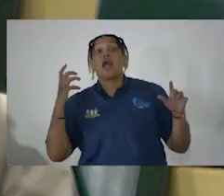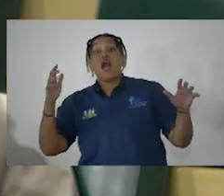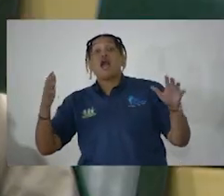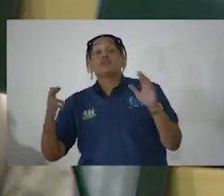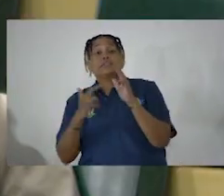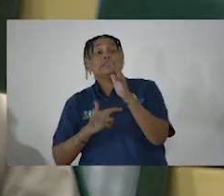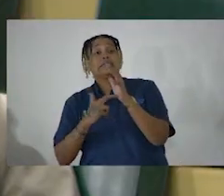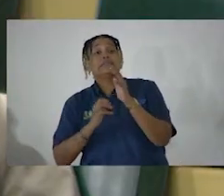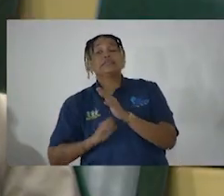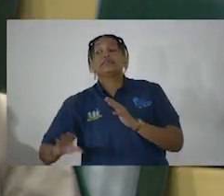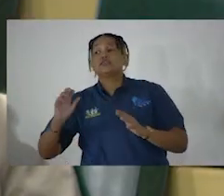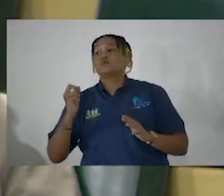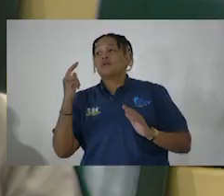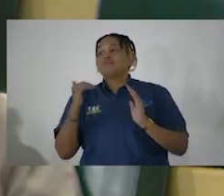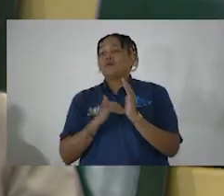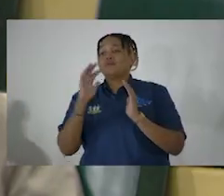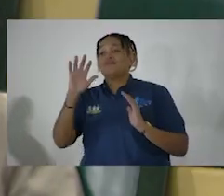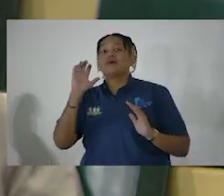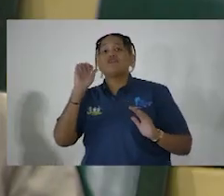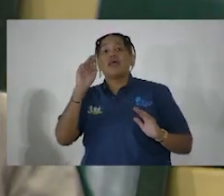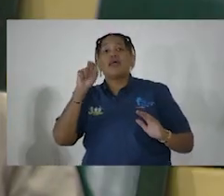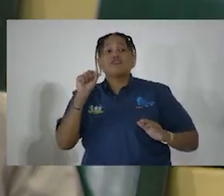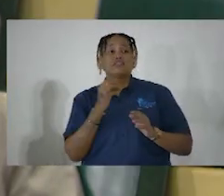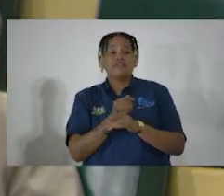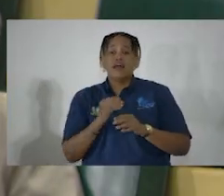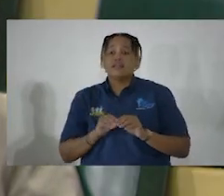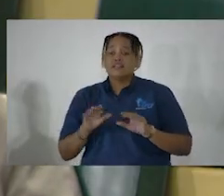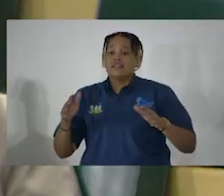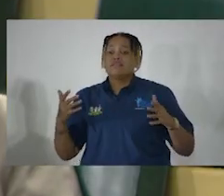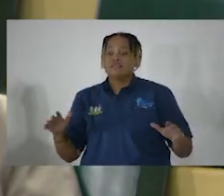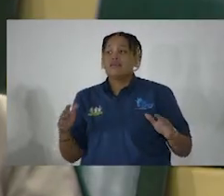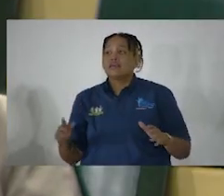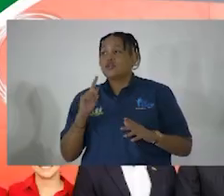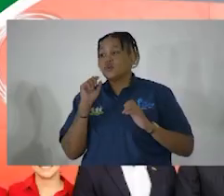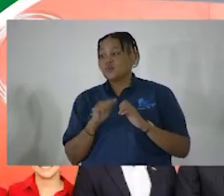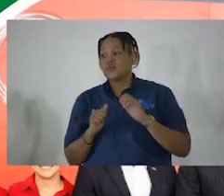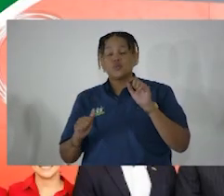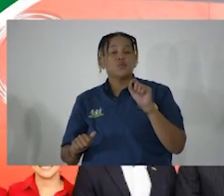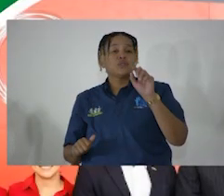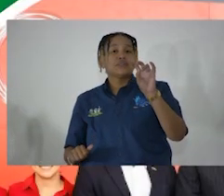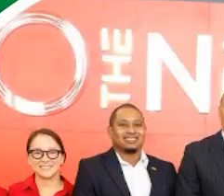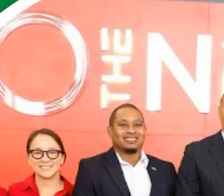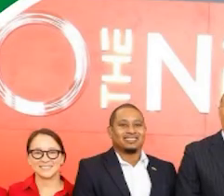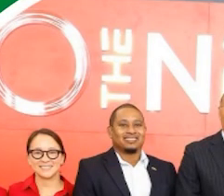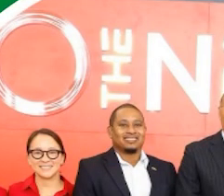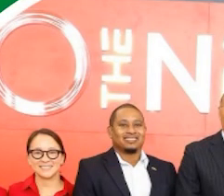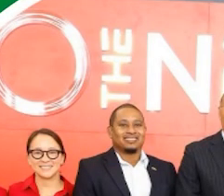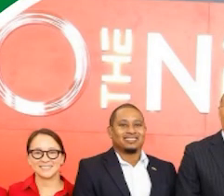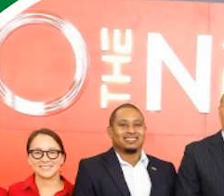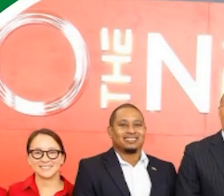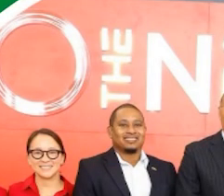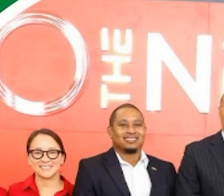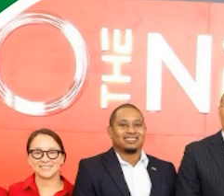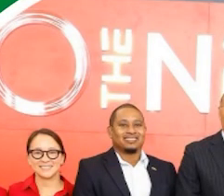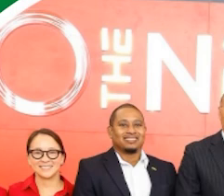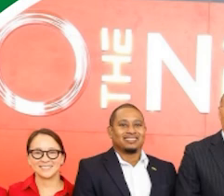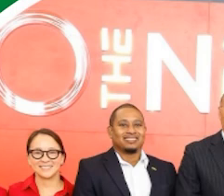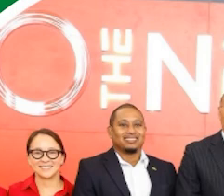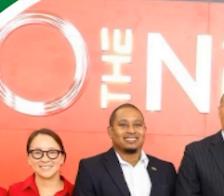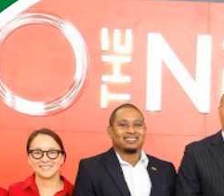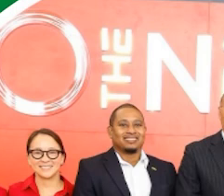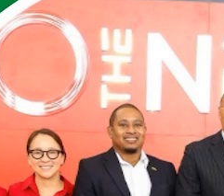leased 12,500 acres of land, with 27 acres dedicated to